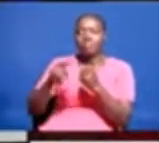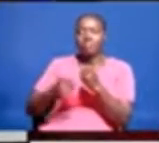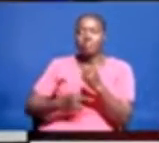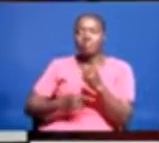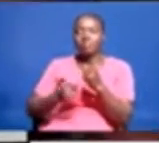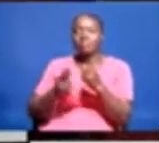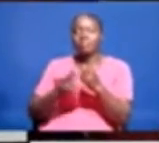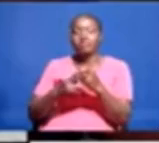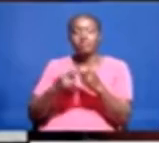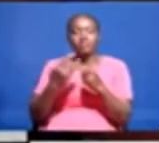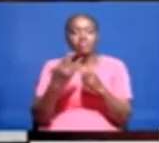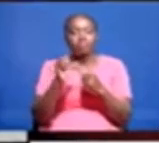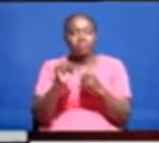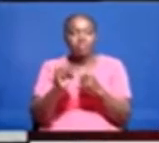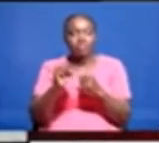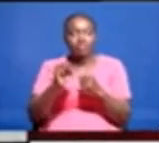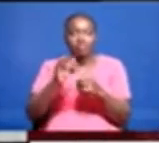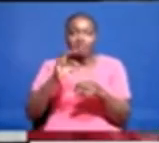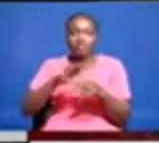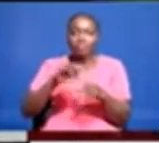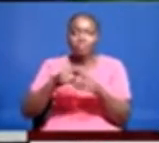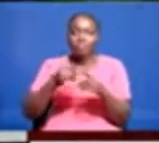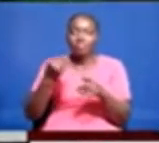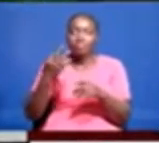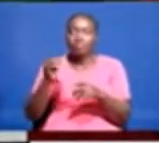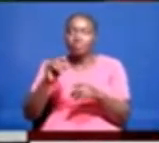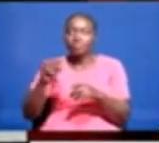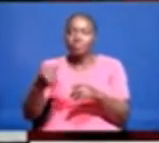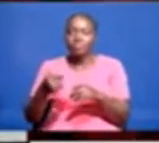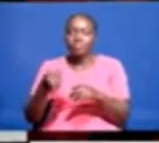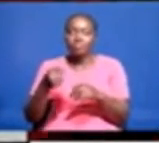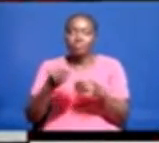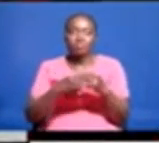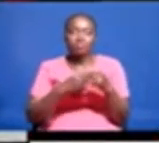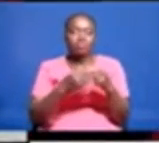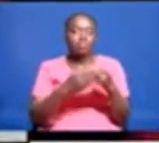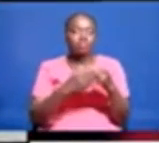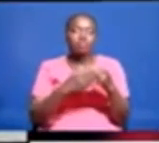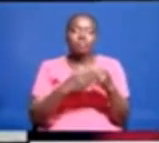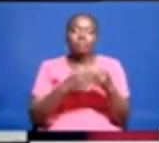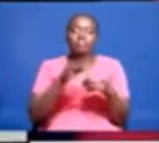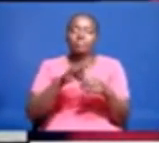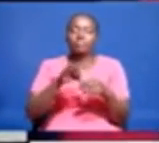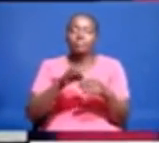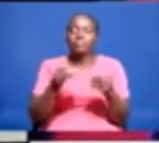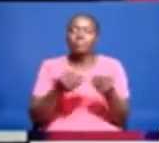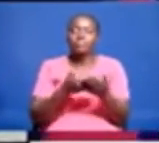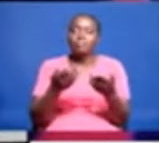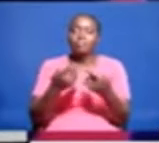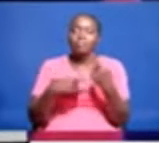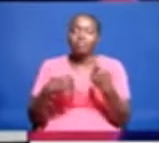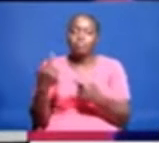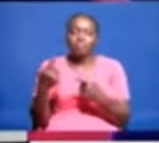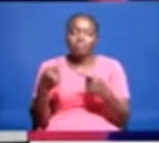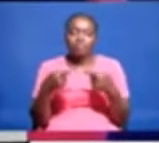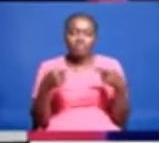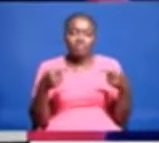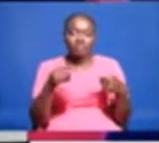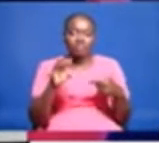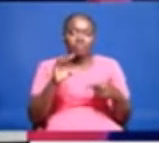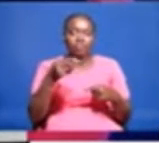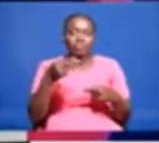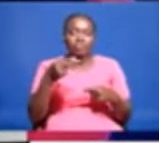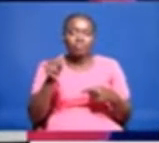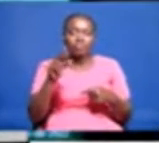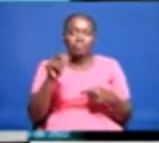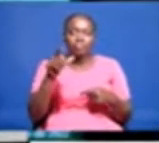19,745 votes out of 30,089 cast votes in the constituency. He beat his opponent, Charles Nyamai, a